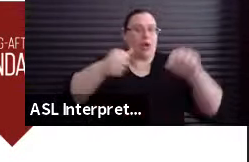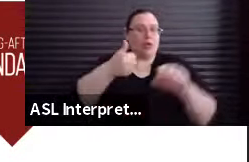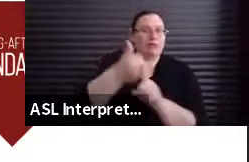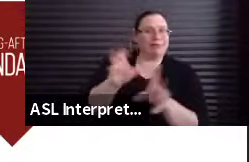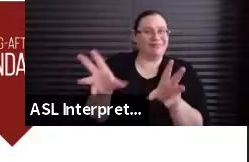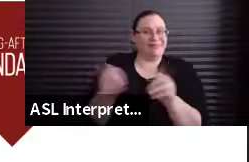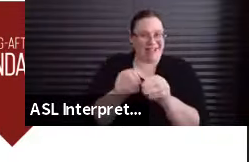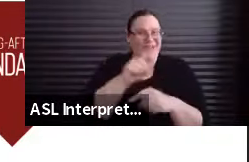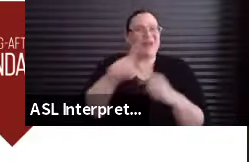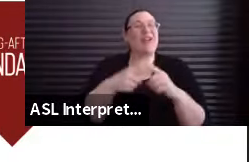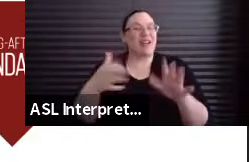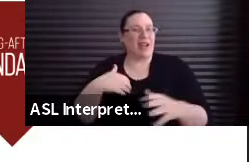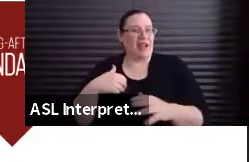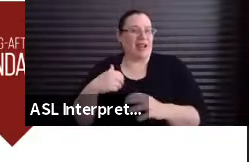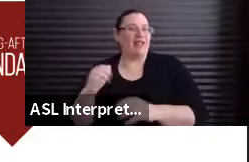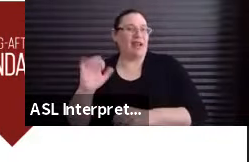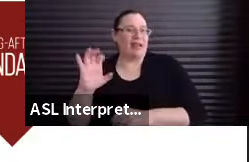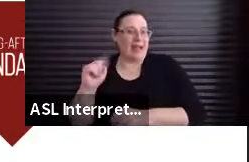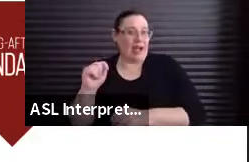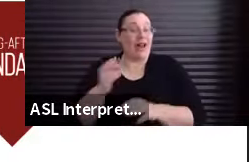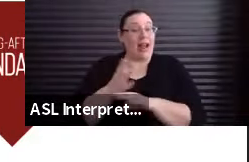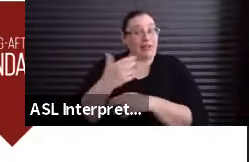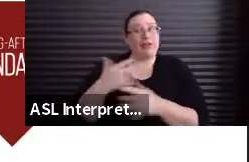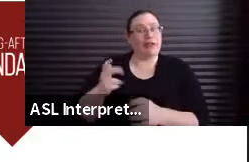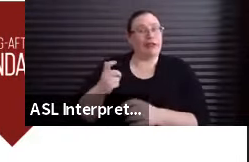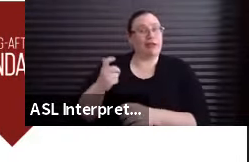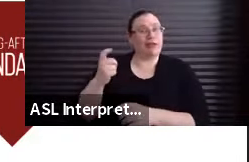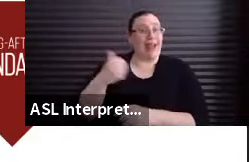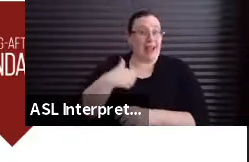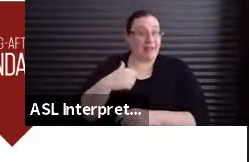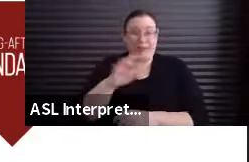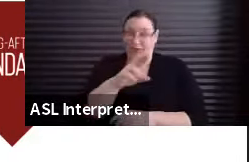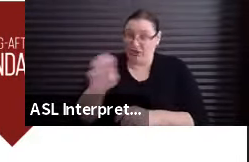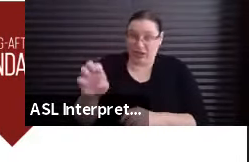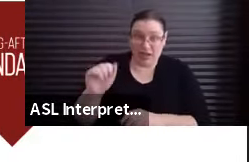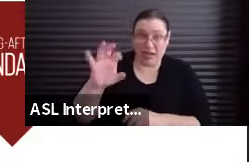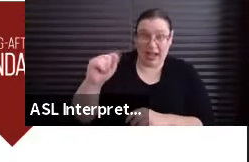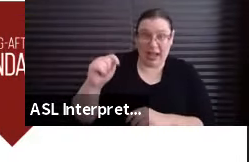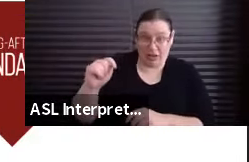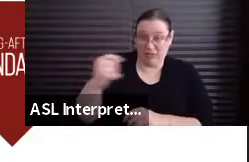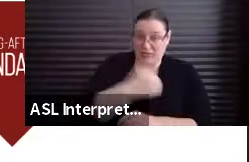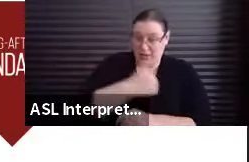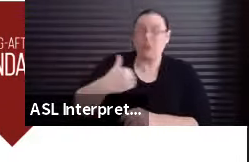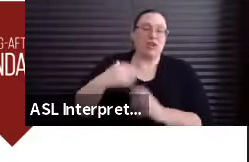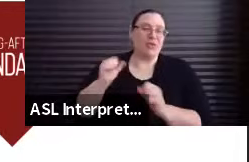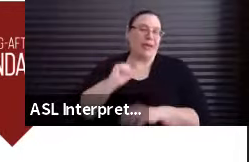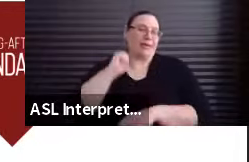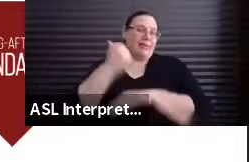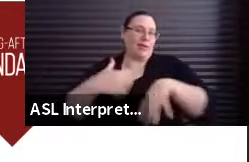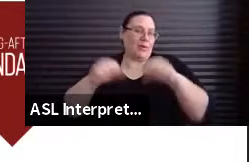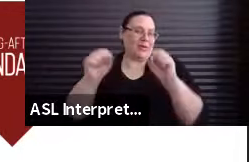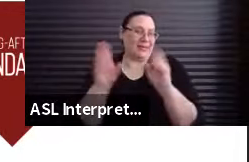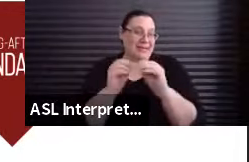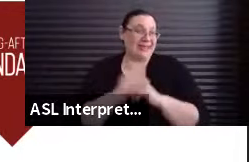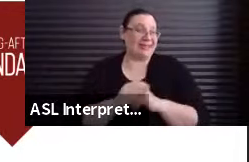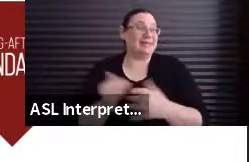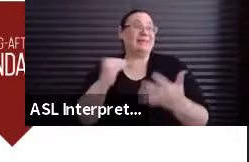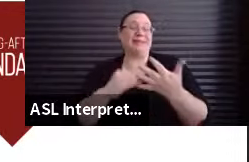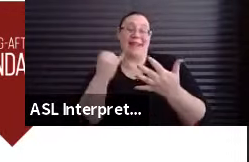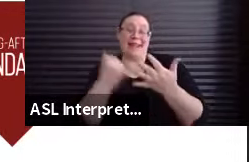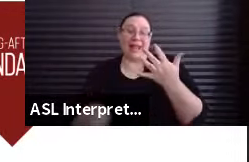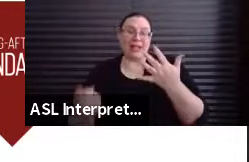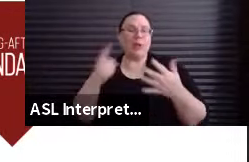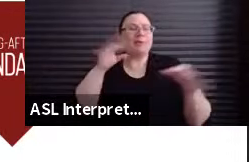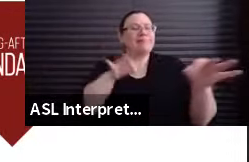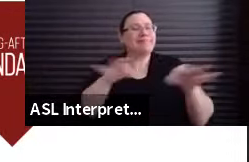account, because you can do so once you have your own free Zoom account. And then lastly, I'll take you through a bunch of